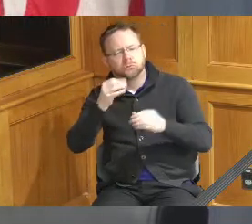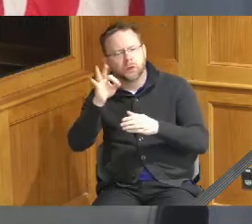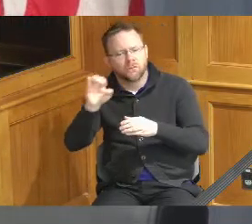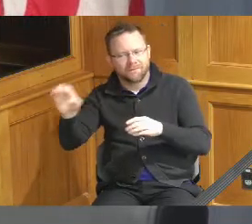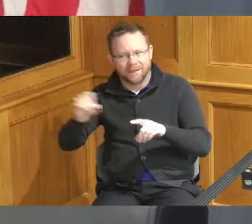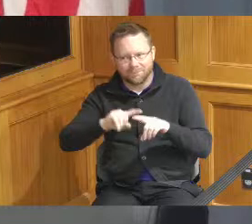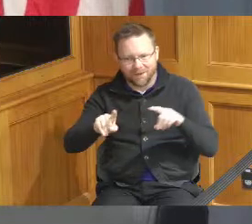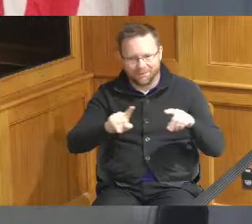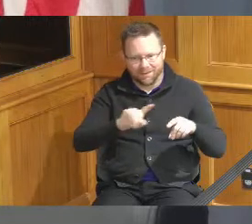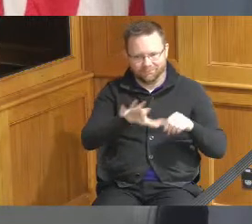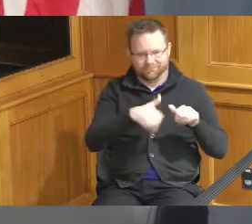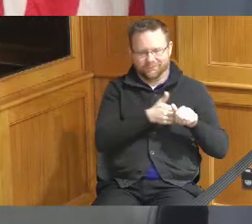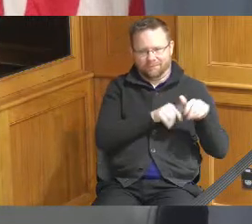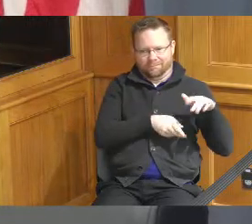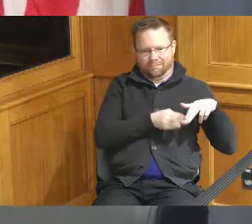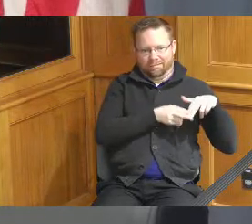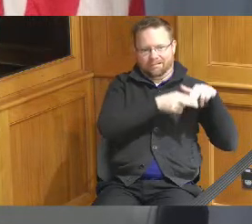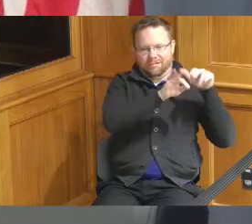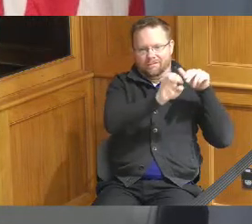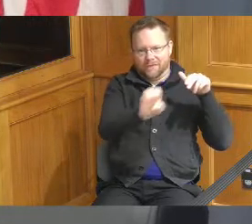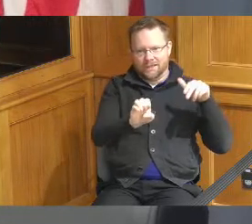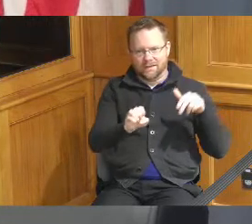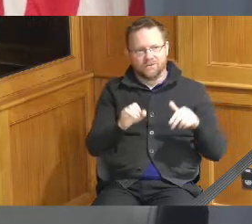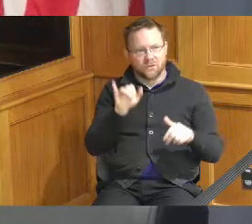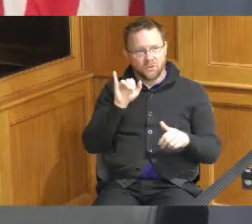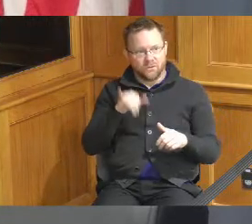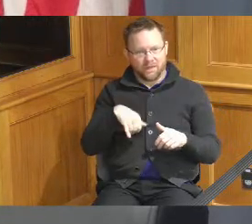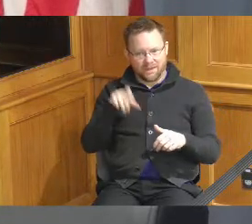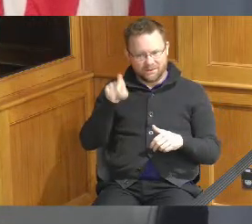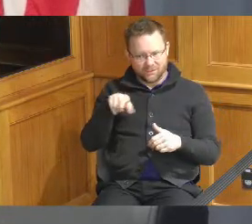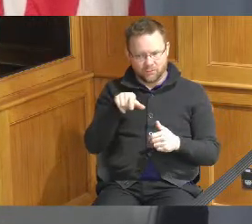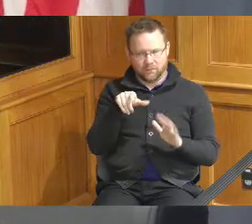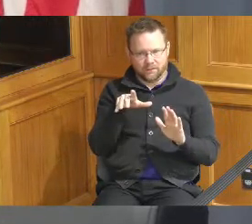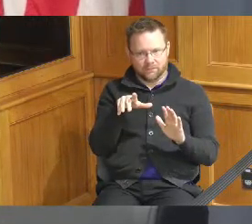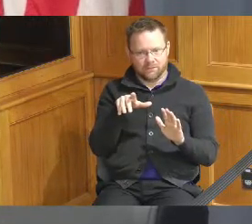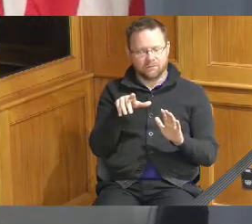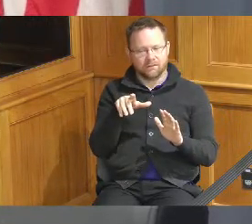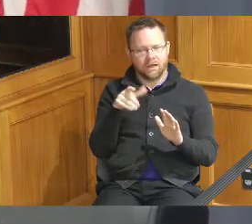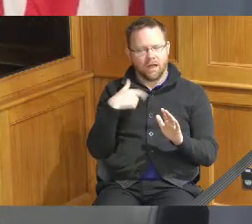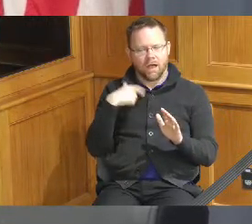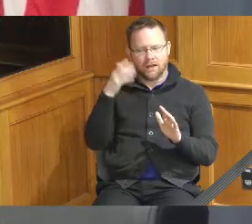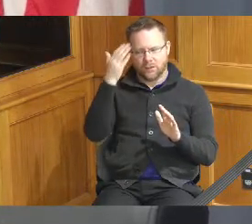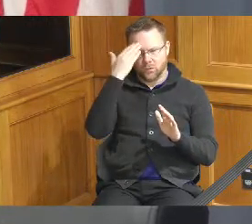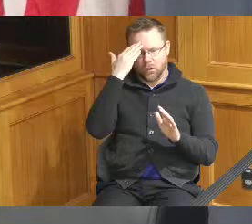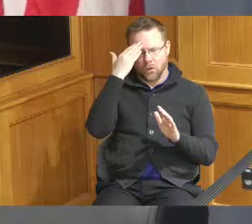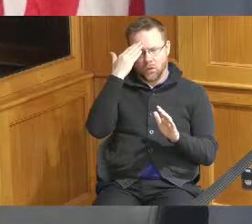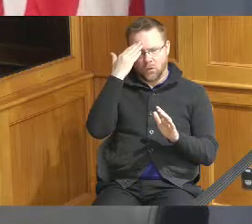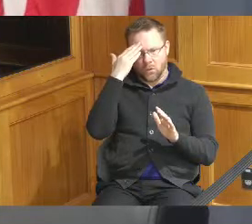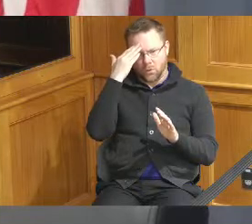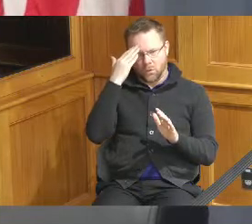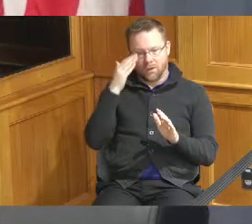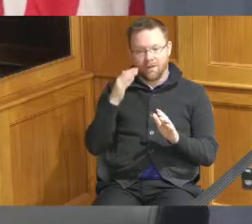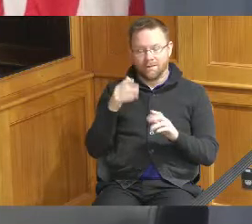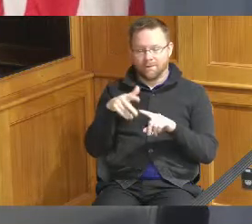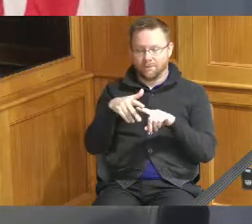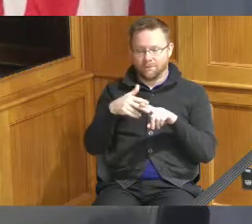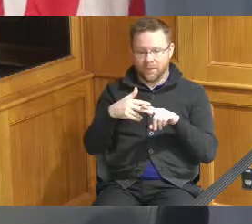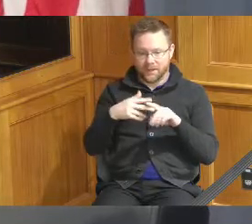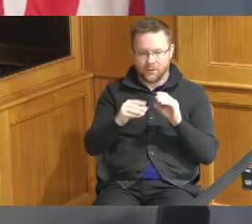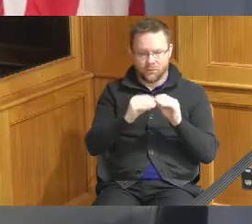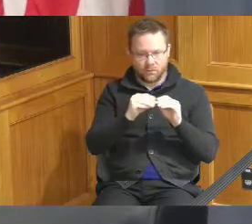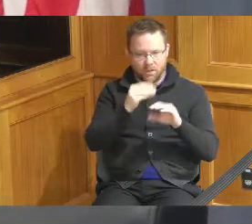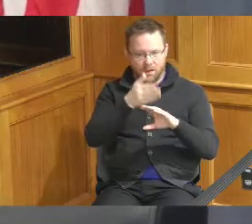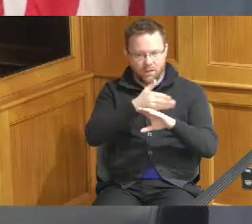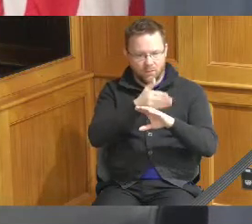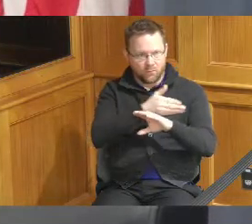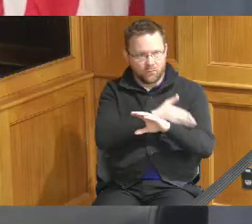fees. And then second, I think that needs to be up front. How much would it cost? You have maintenance, repair, and capital improvements.